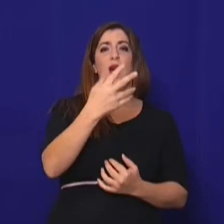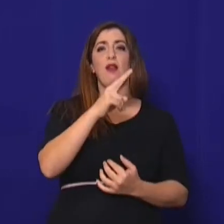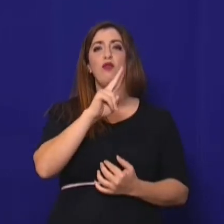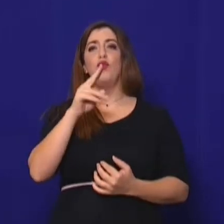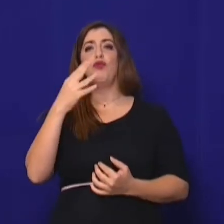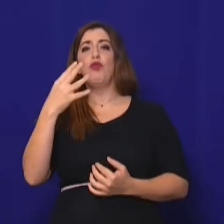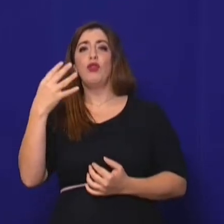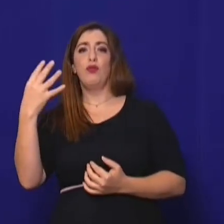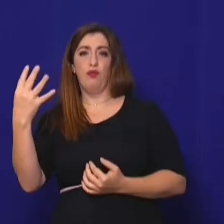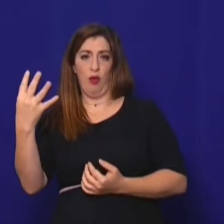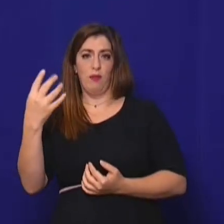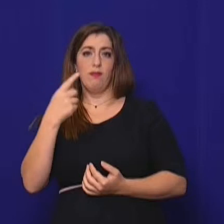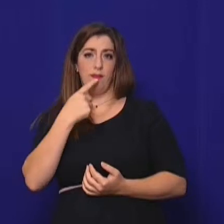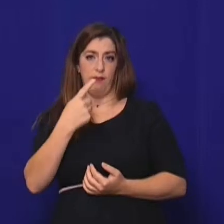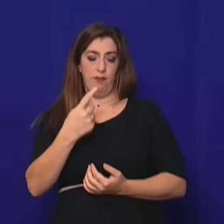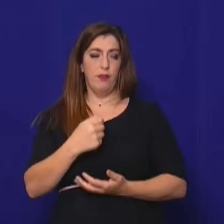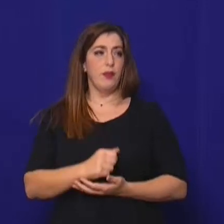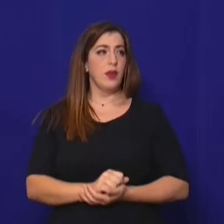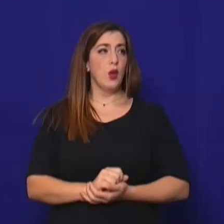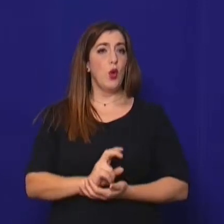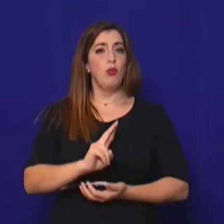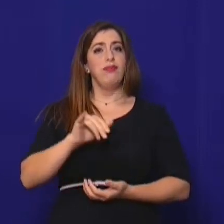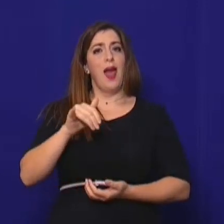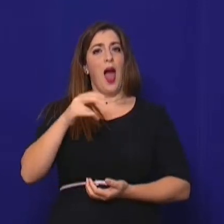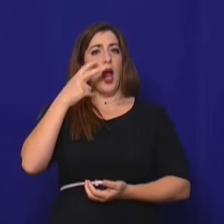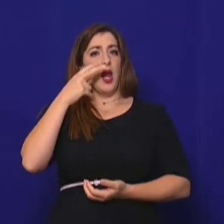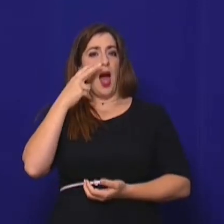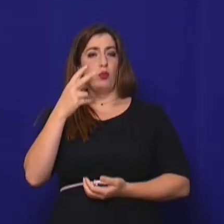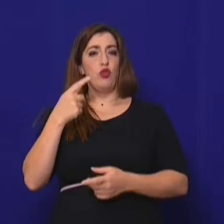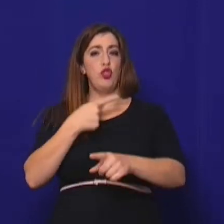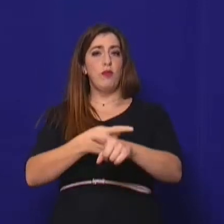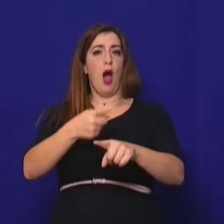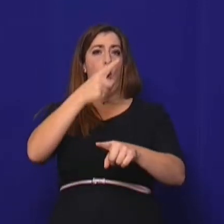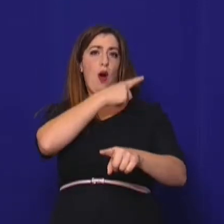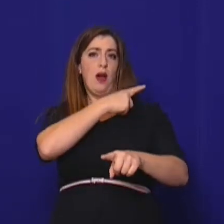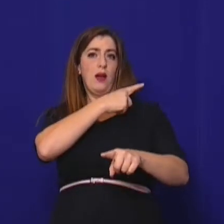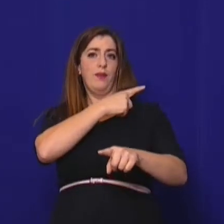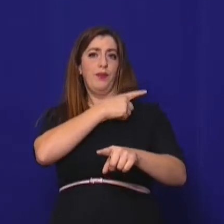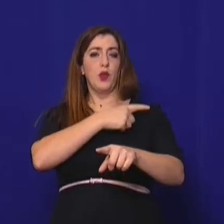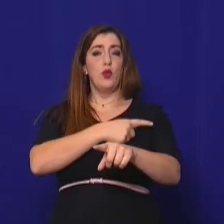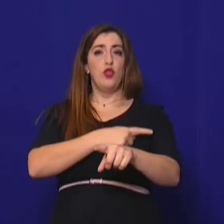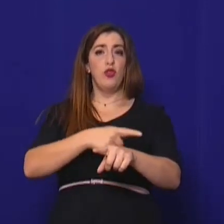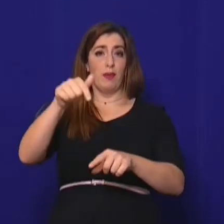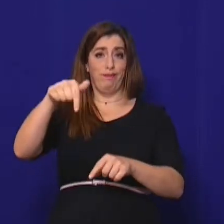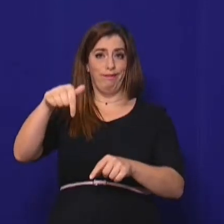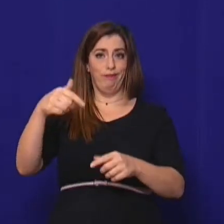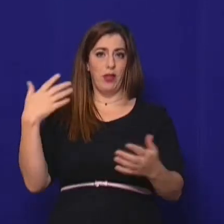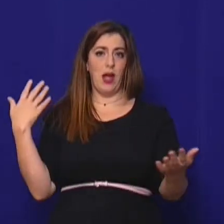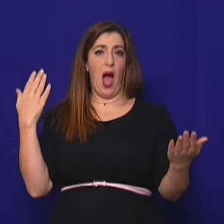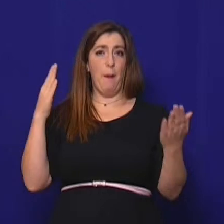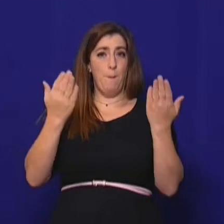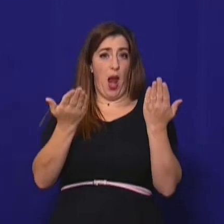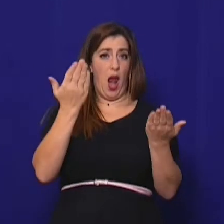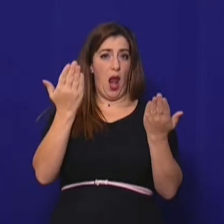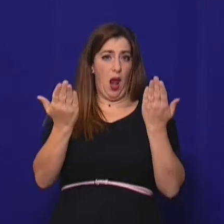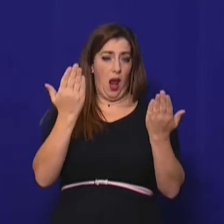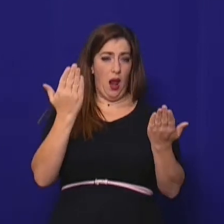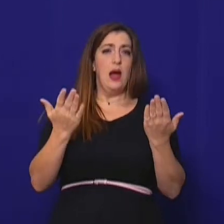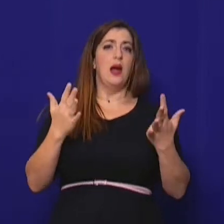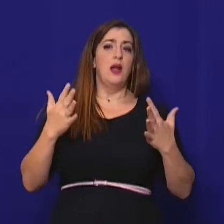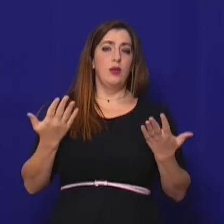44 sena. U jekk inqabblu x'ġara din il-ġimgħa ma' dak li kien qed jiġri fil-ġimgħa ta' qabel qegħdin naraw li